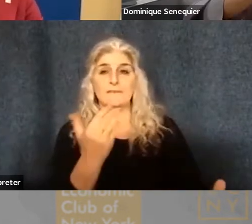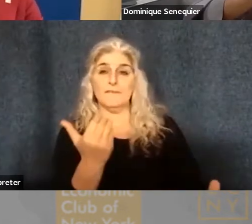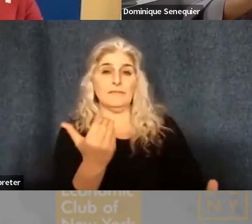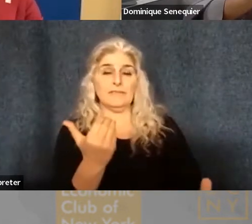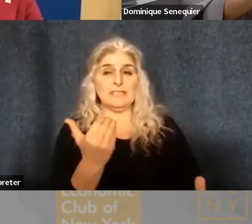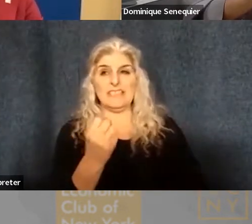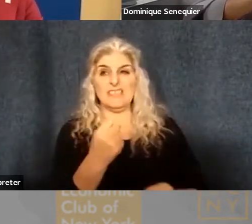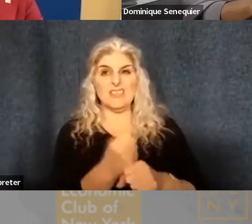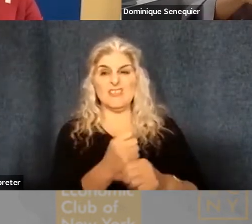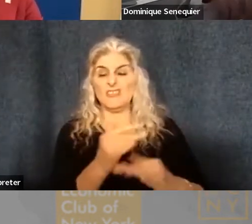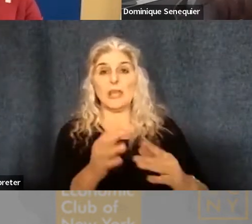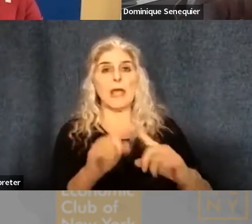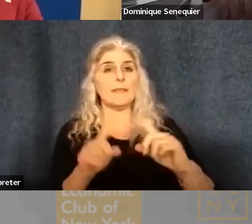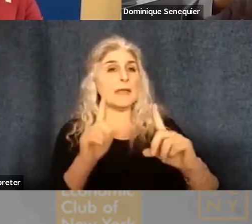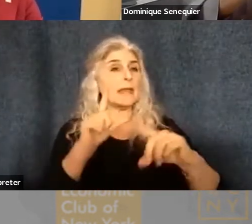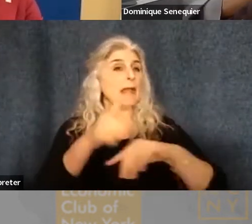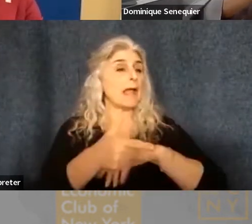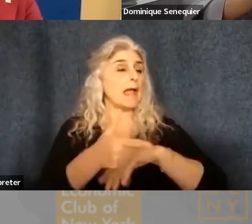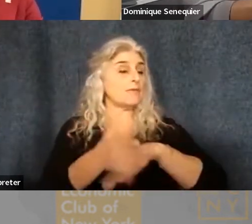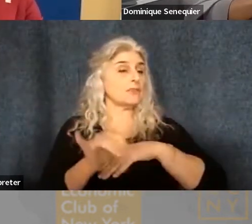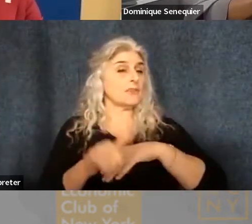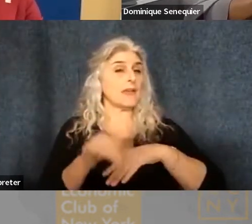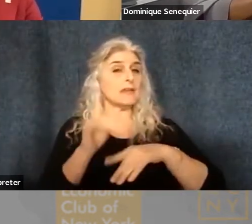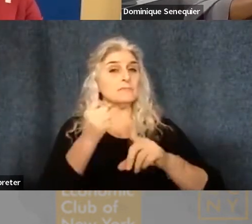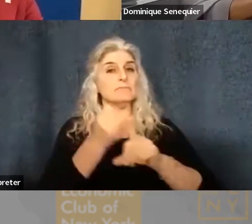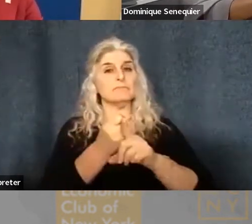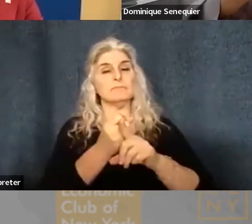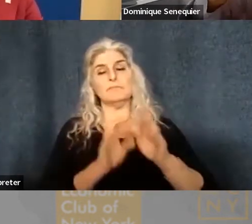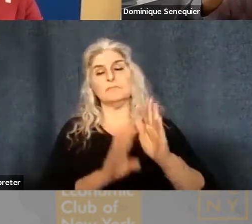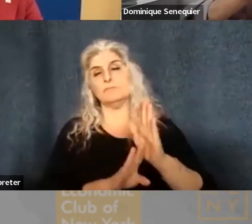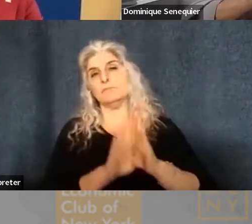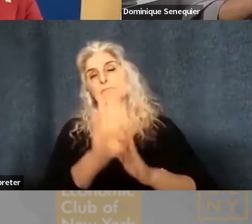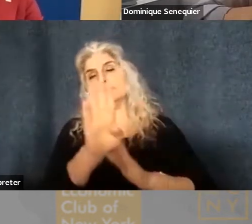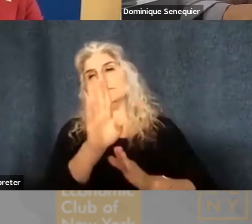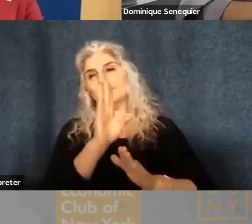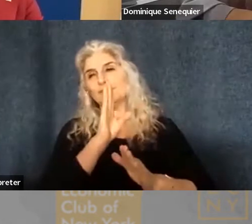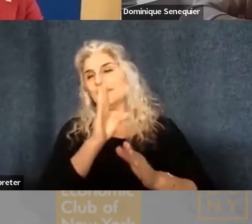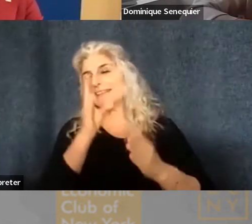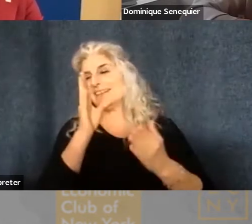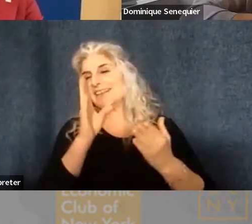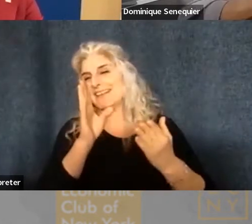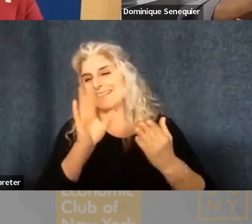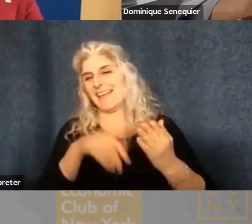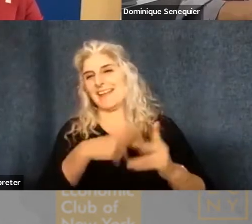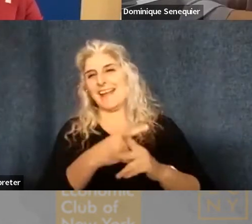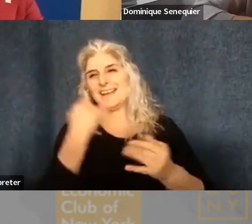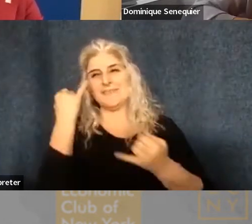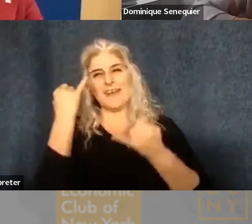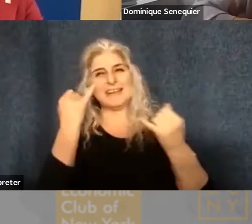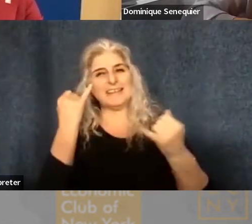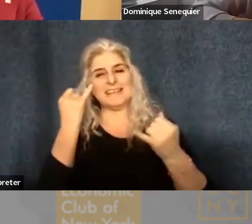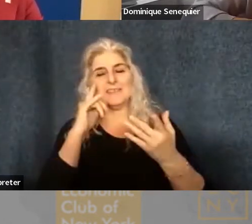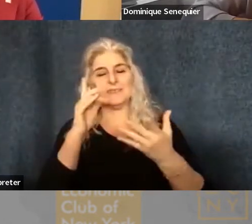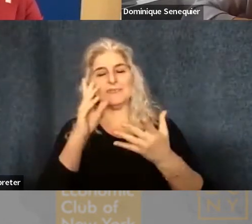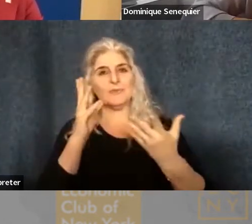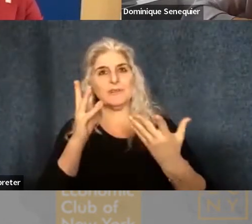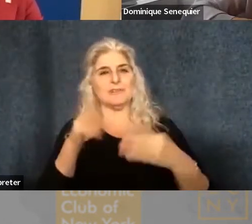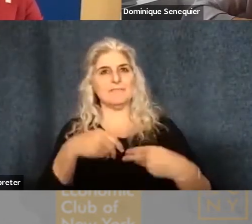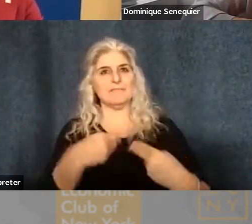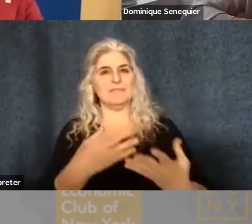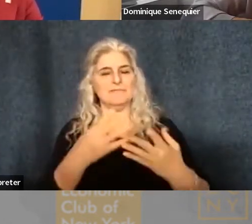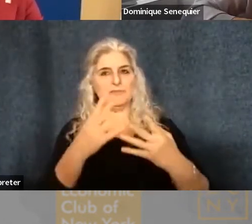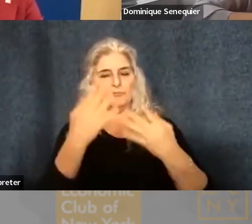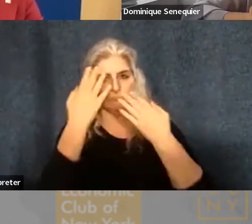very interesting position with international mindset, etc. So I don't know if I answer your question,